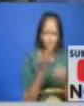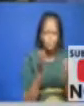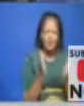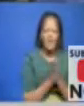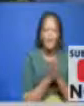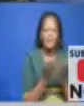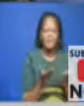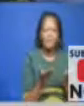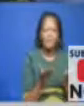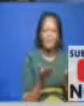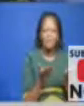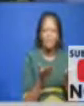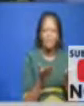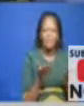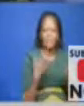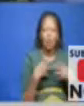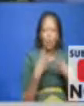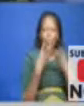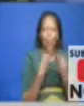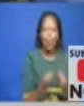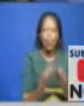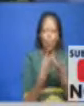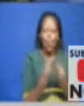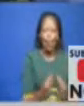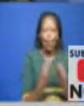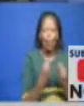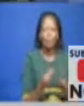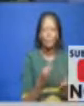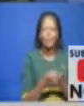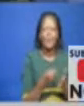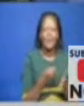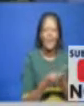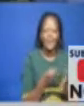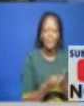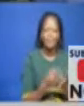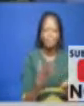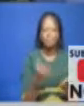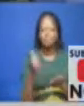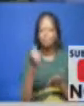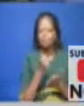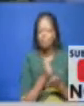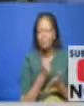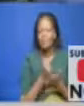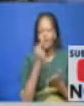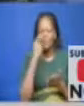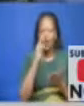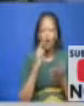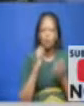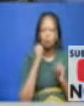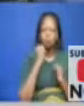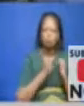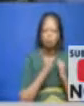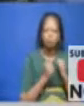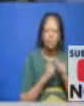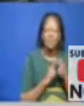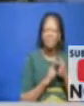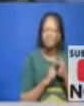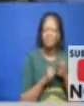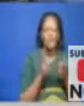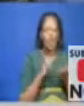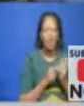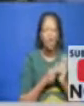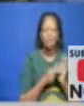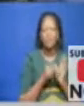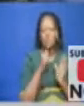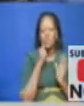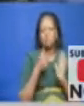who have swindled them or signed them up for races which contracts are not disclosed to